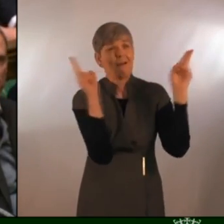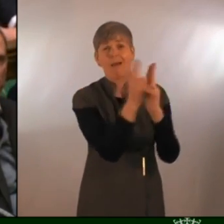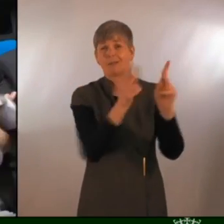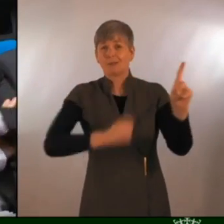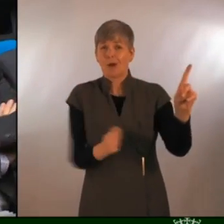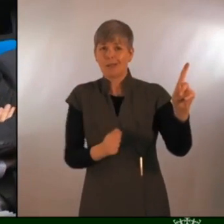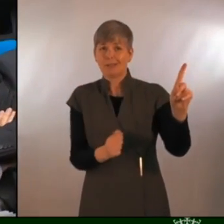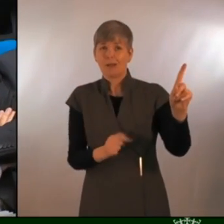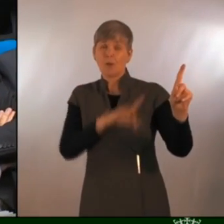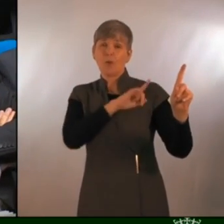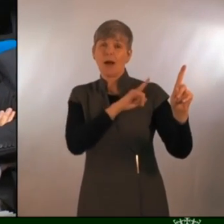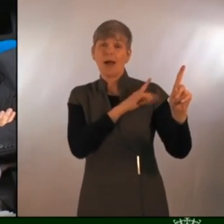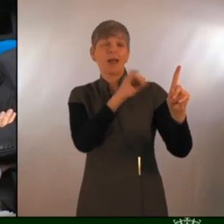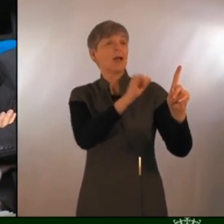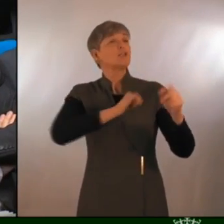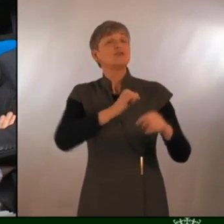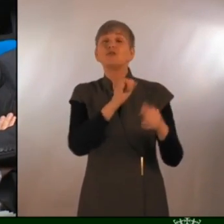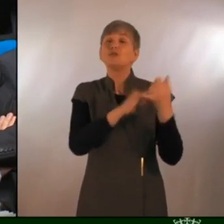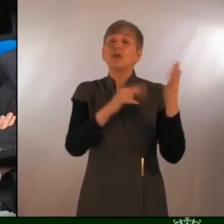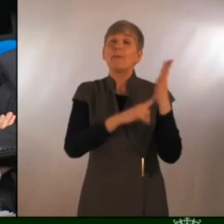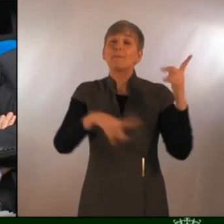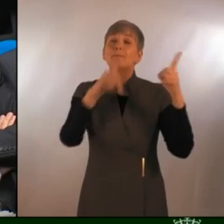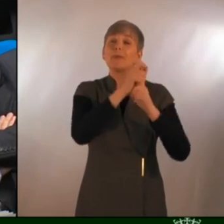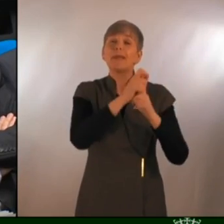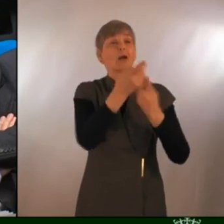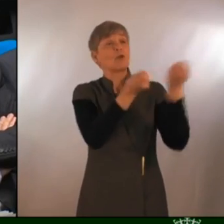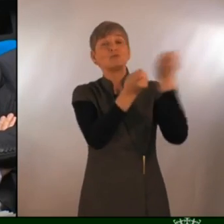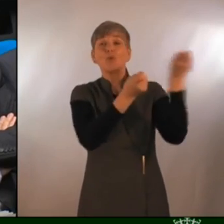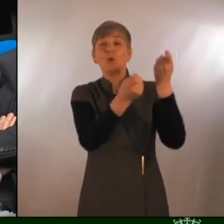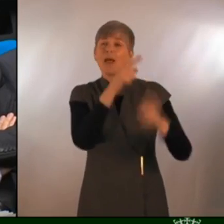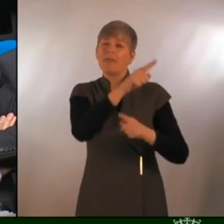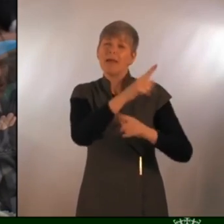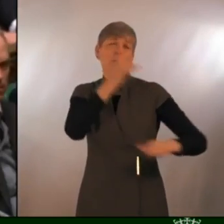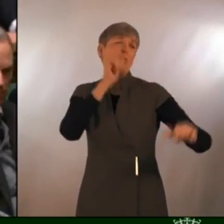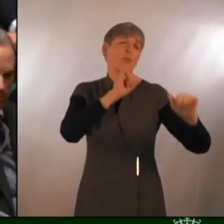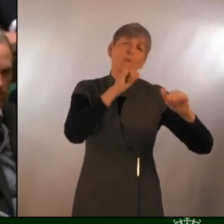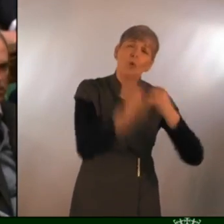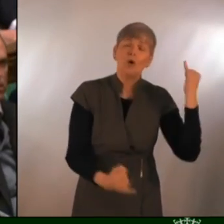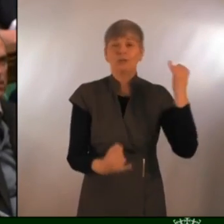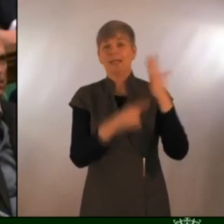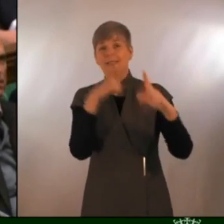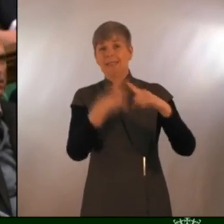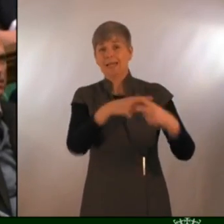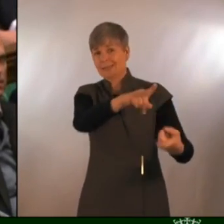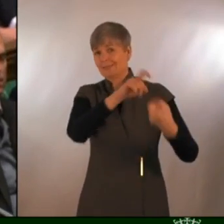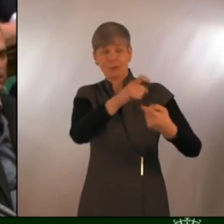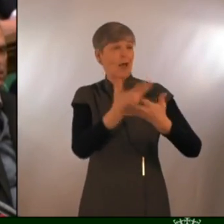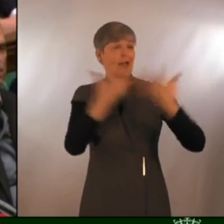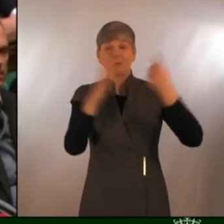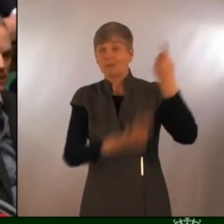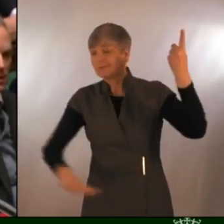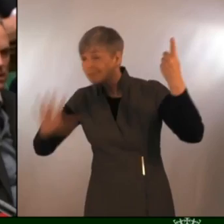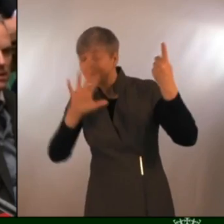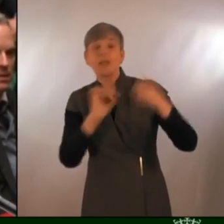they have a Scottish Nationalist Party in charge that has the highest taxes anywhere in the United Kingdom, that is failing Scottish children in